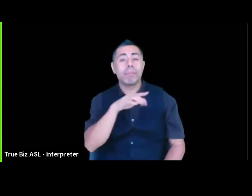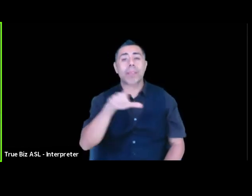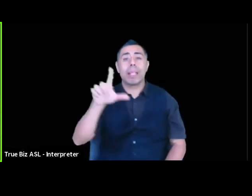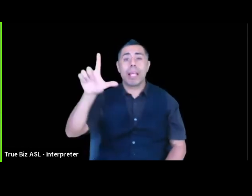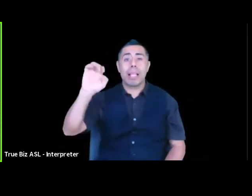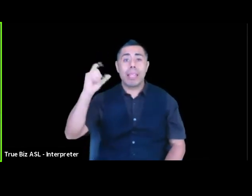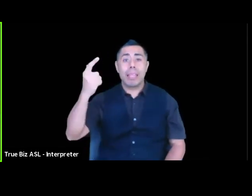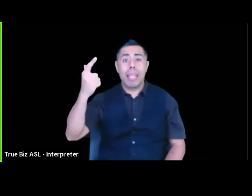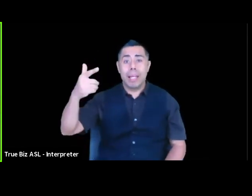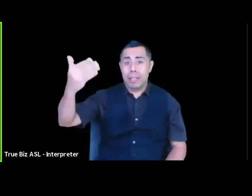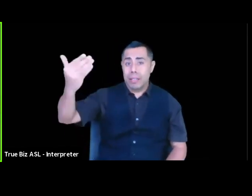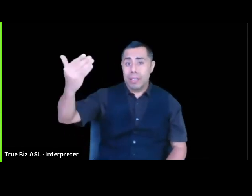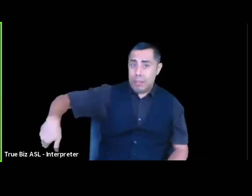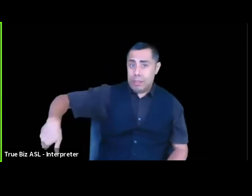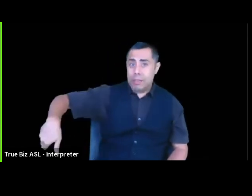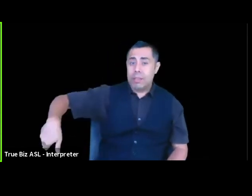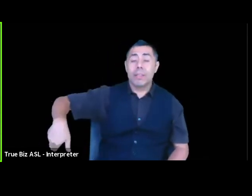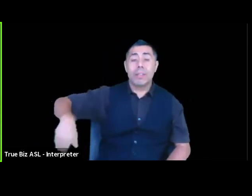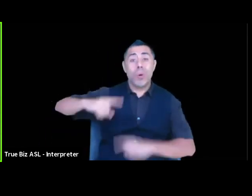table. So